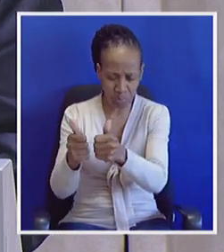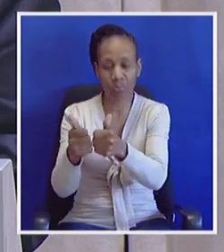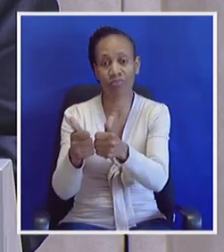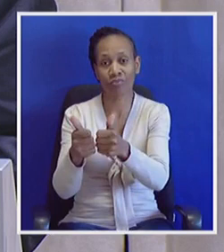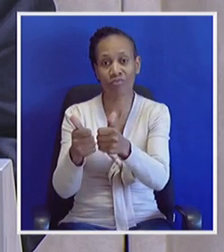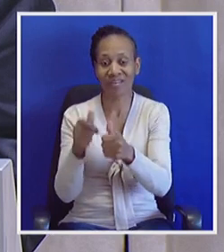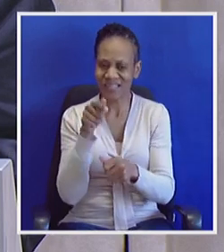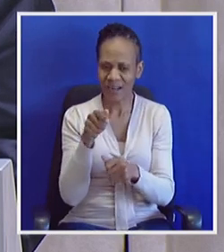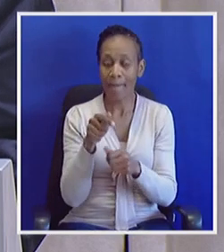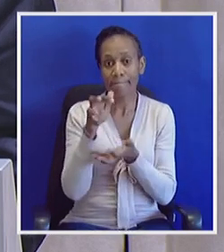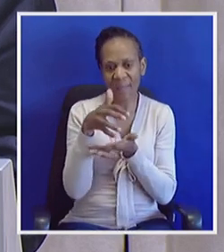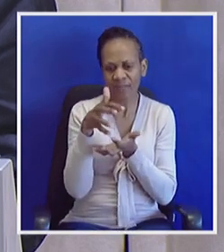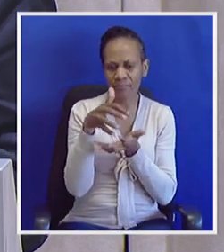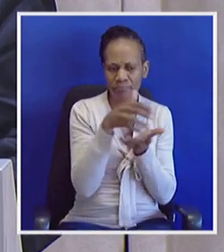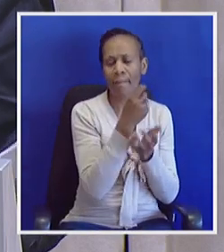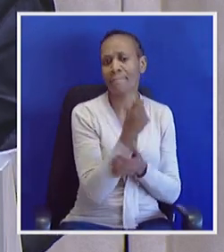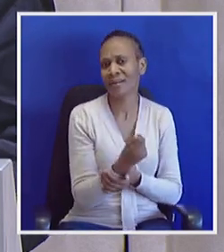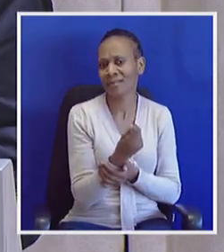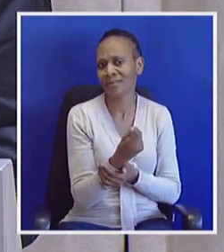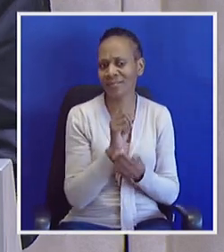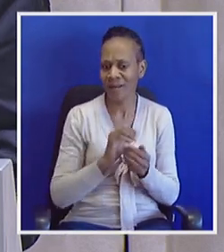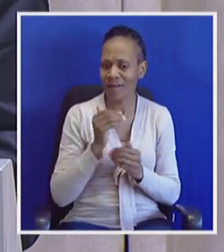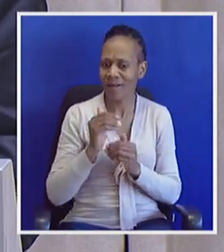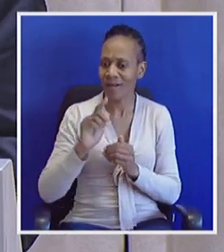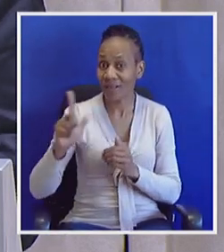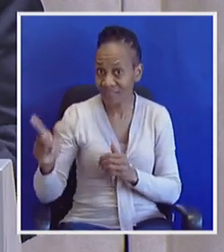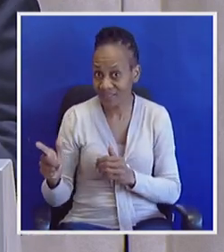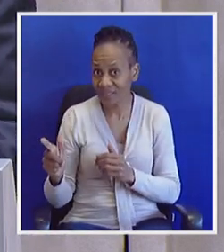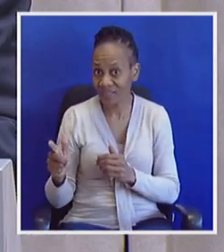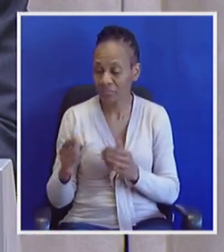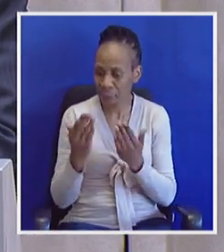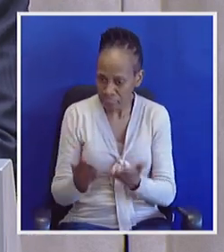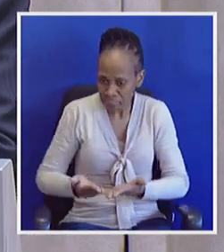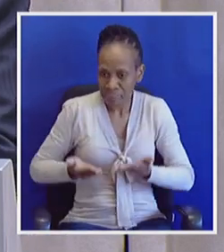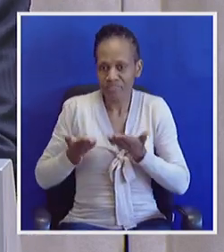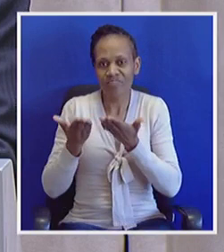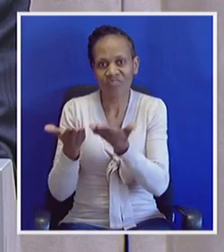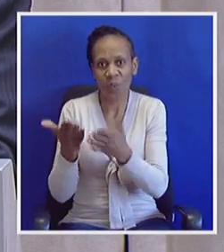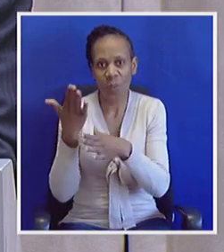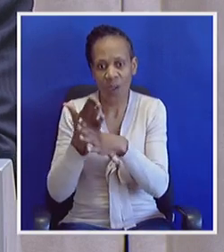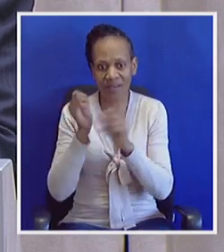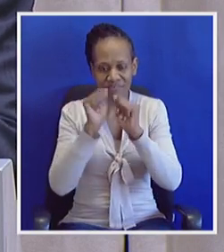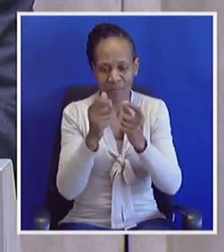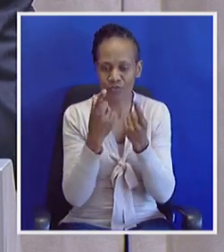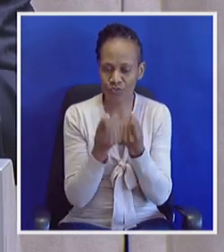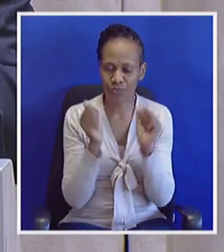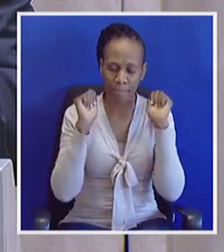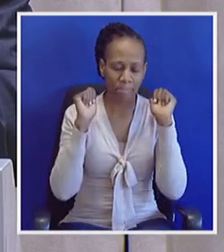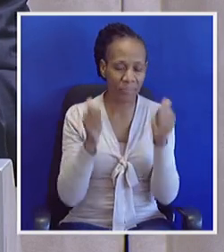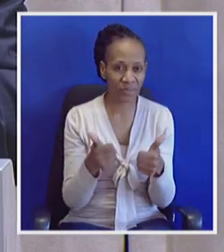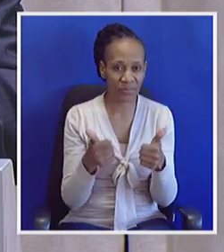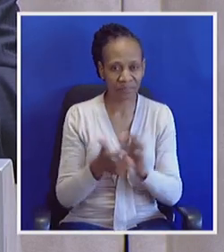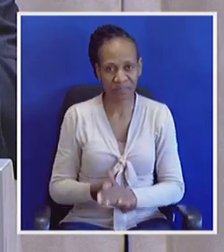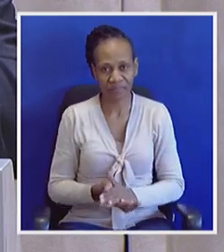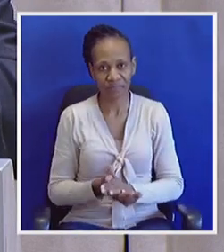are profitable and that will be delivering on their dual mandate, a